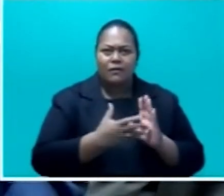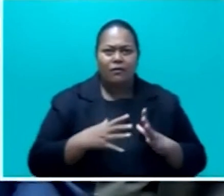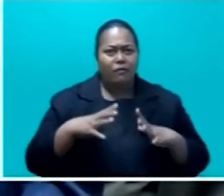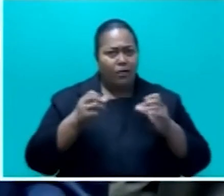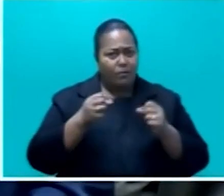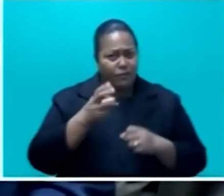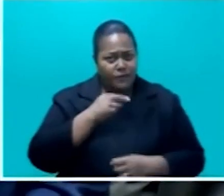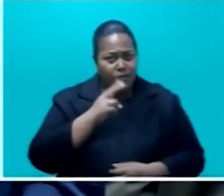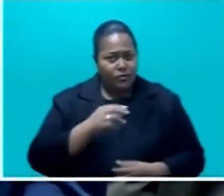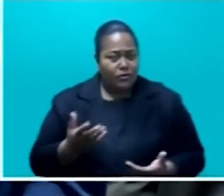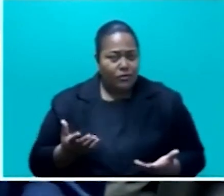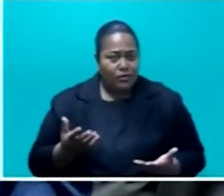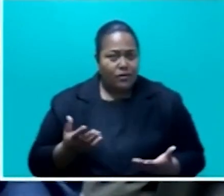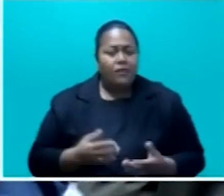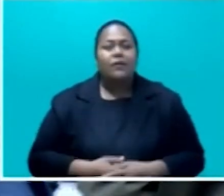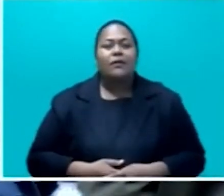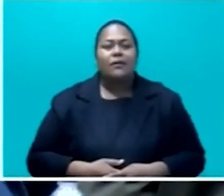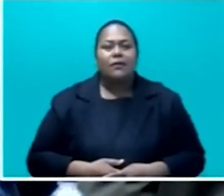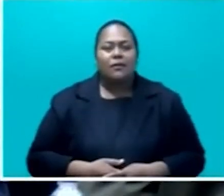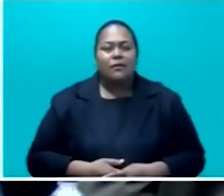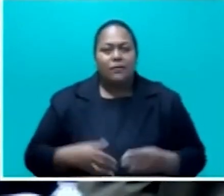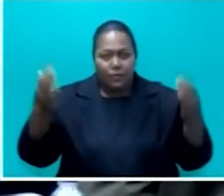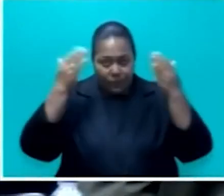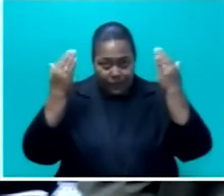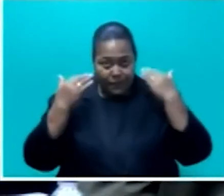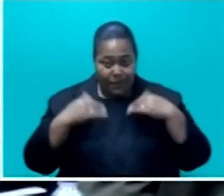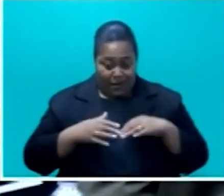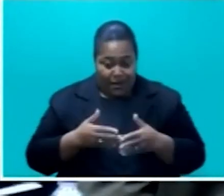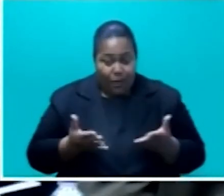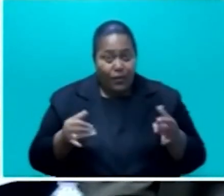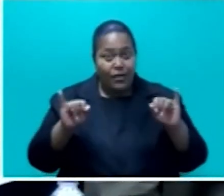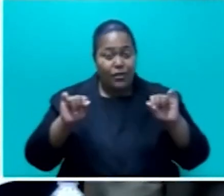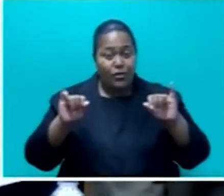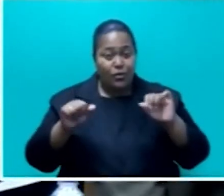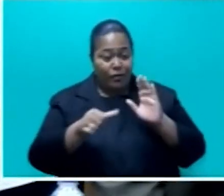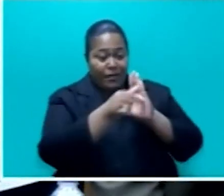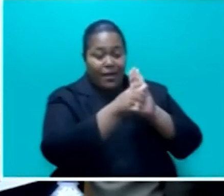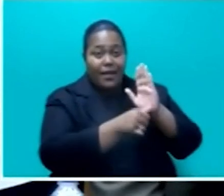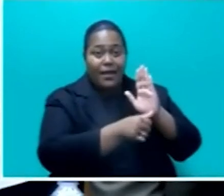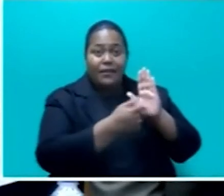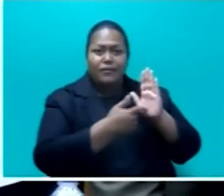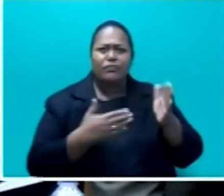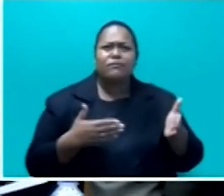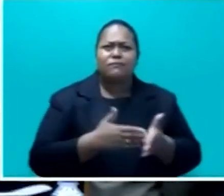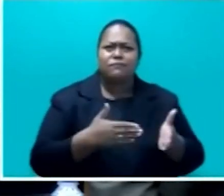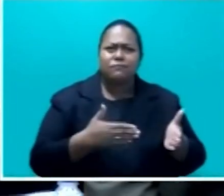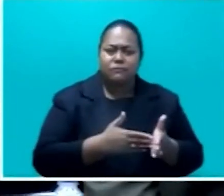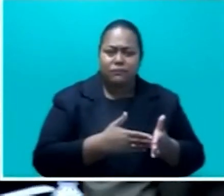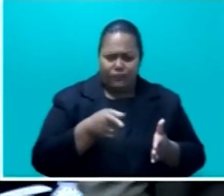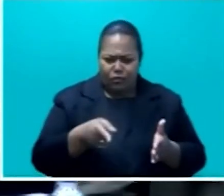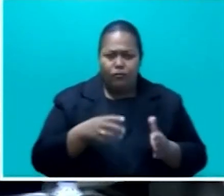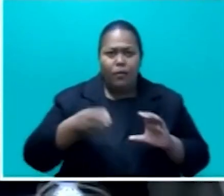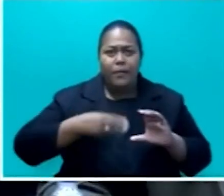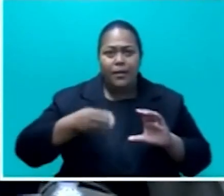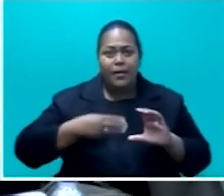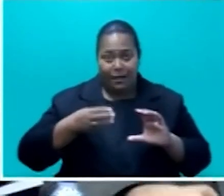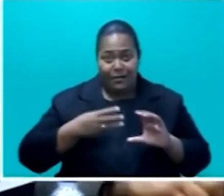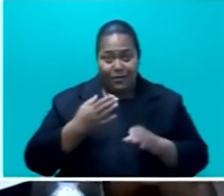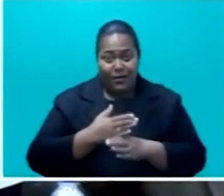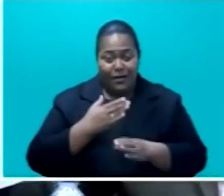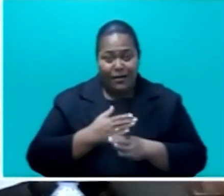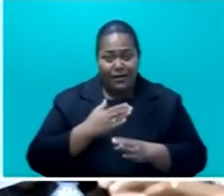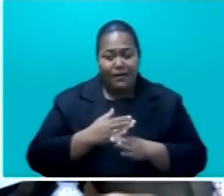Speaker, sir, on the issue of the Act hindering the growth and development of a robust media industry in Fiji, the following observation